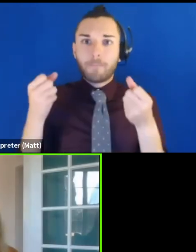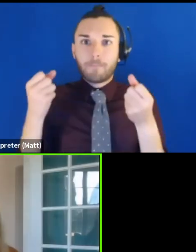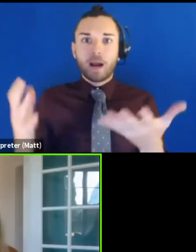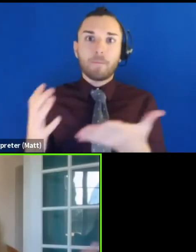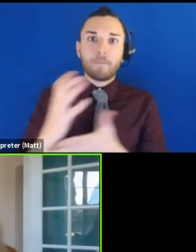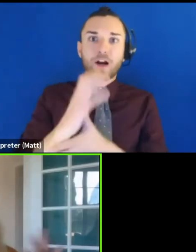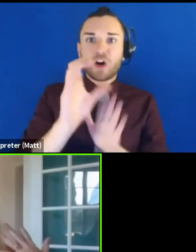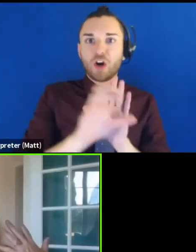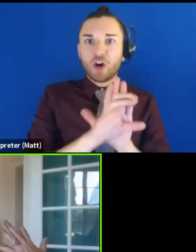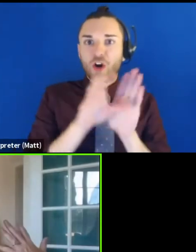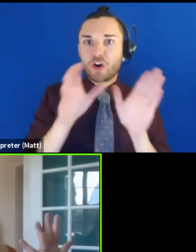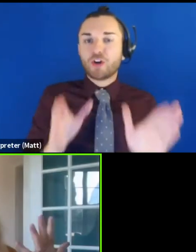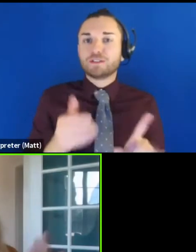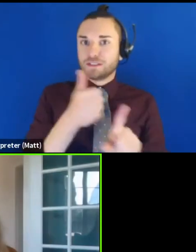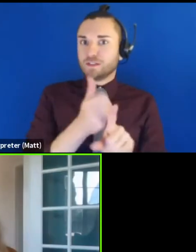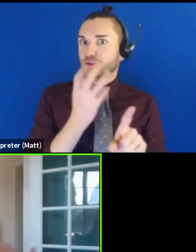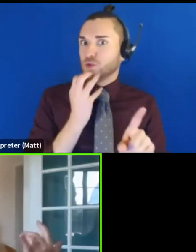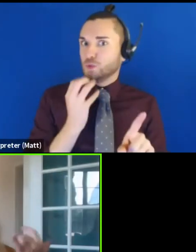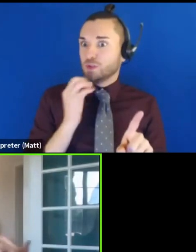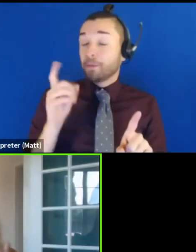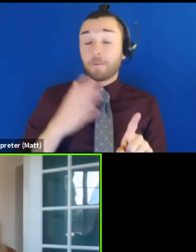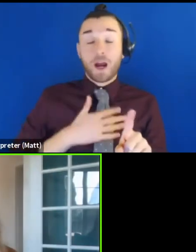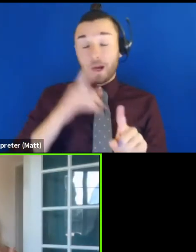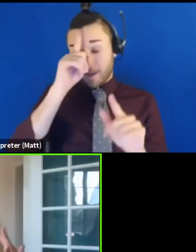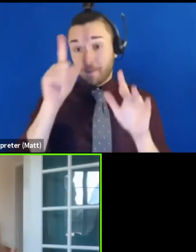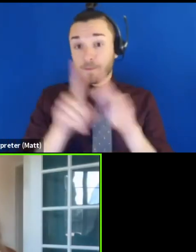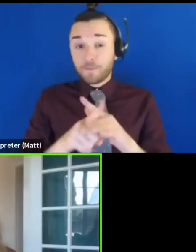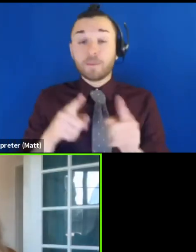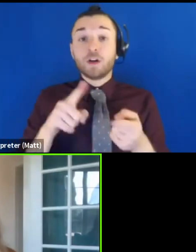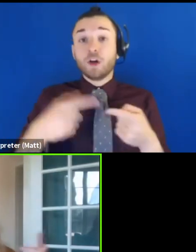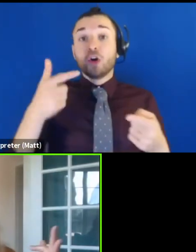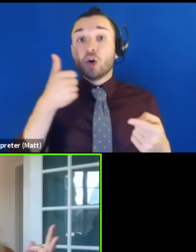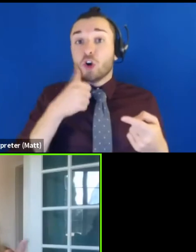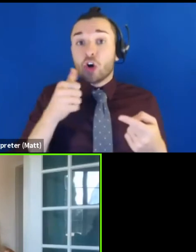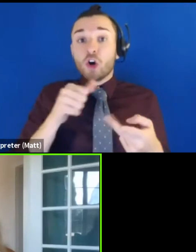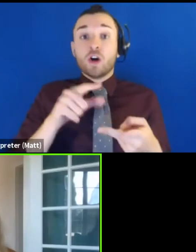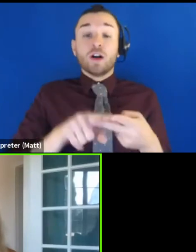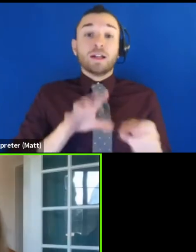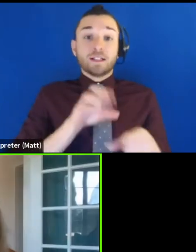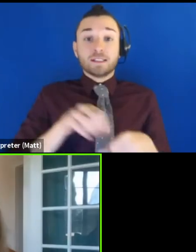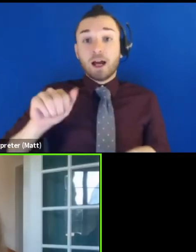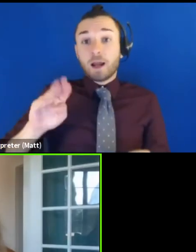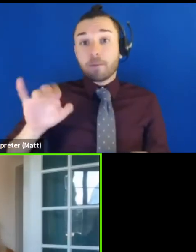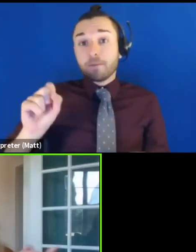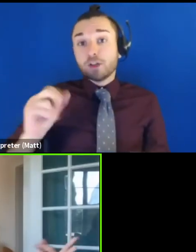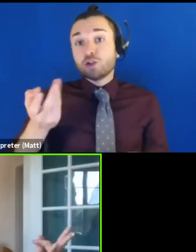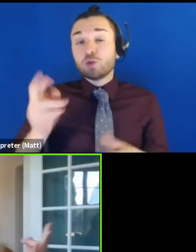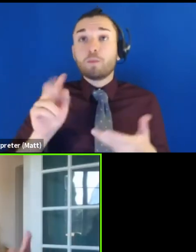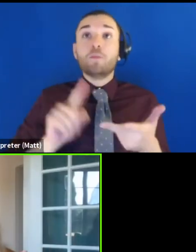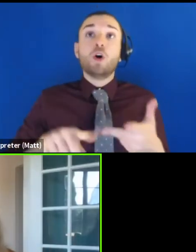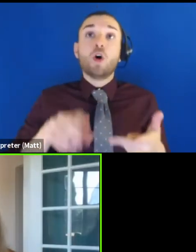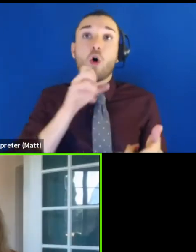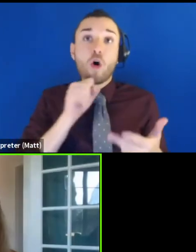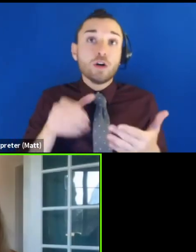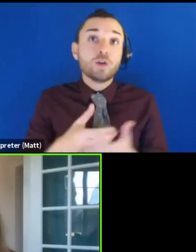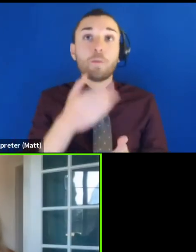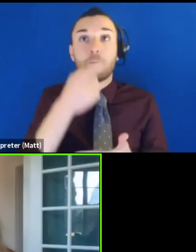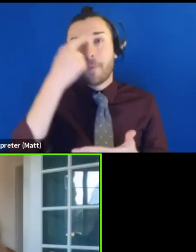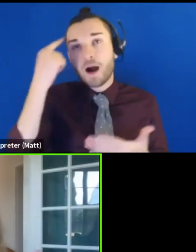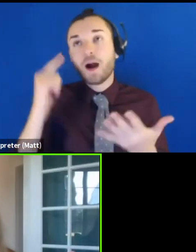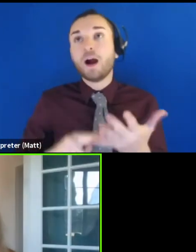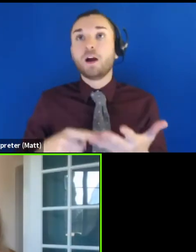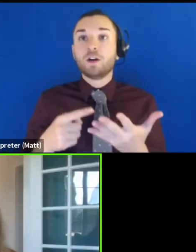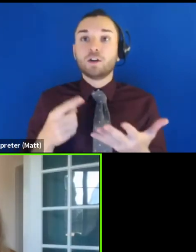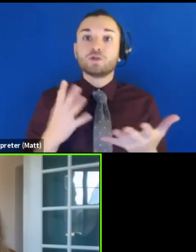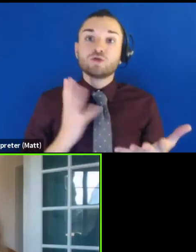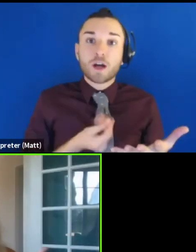me list some that are just top of mind. We begin with Girls, Inside Amy Schumer, the characters on Orange Is the New Black, Transparent